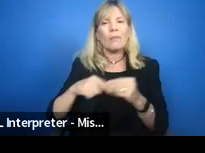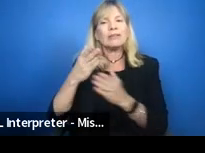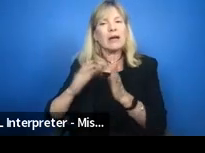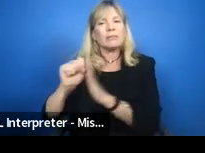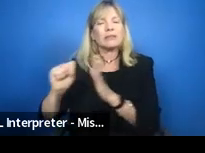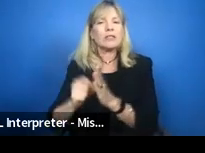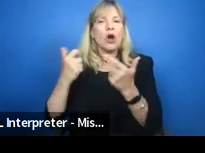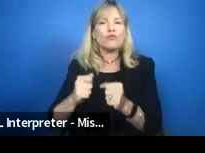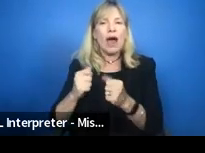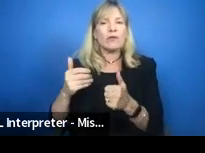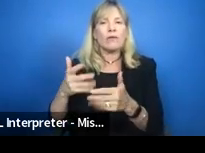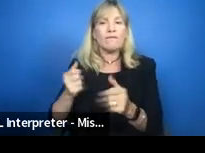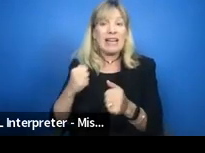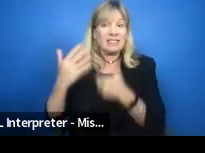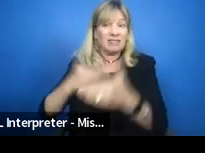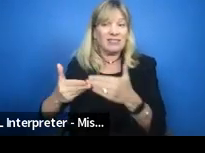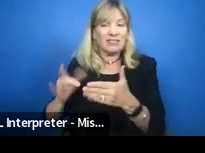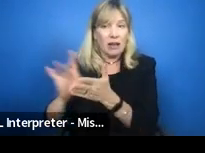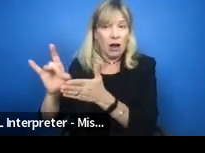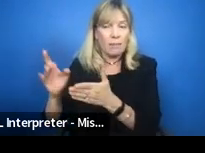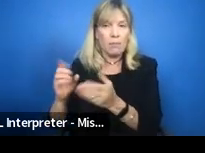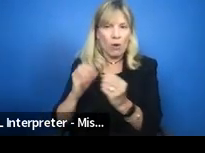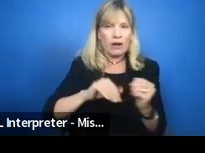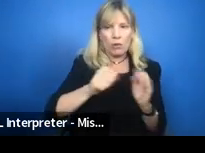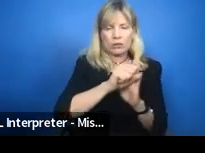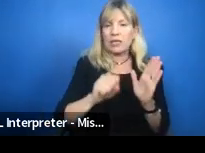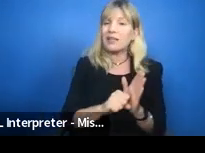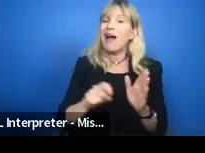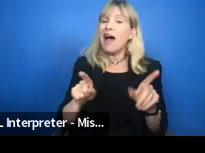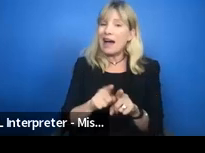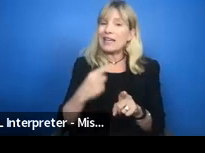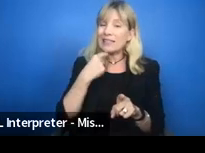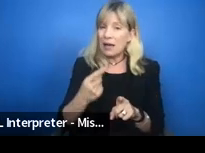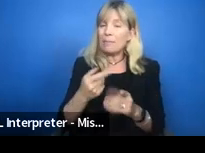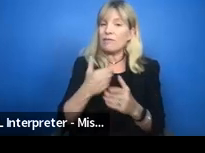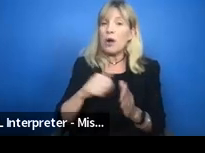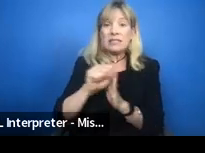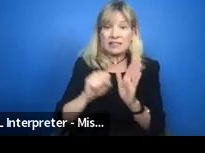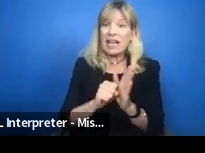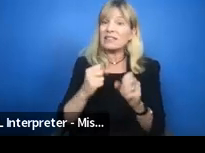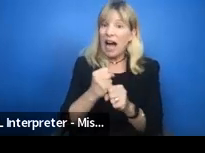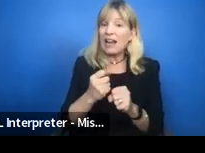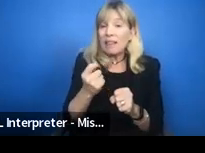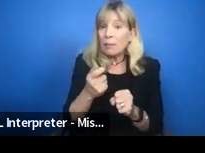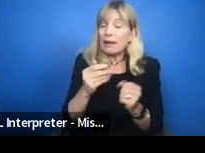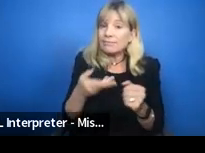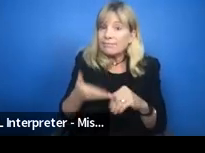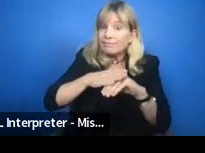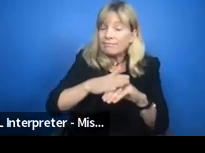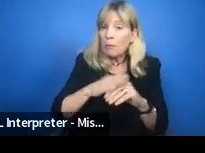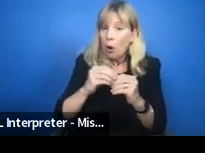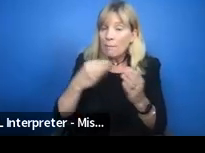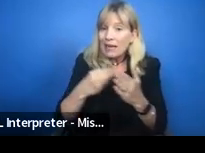will try to move faster than others. And as I mentioned, states were incentivized and all accepted increased funding to